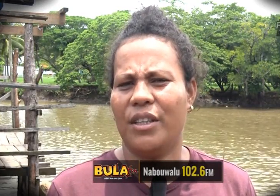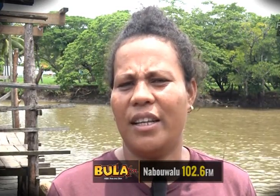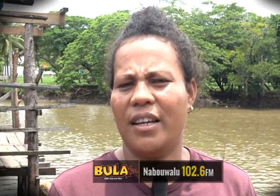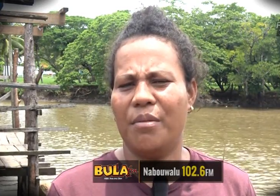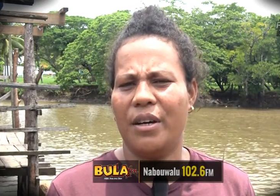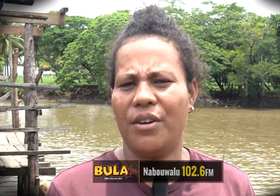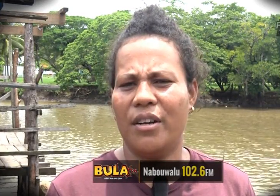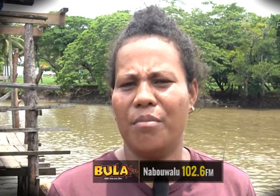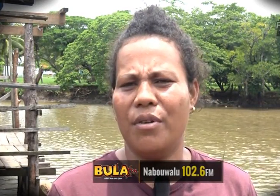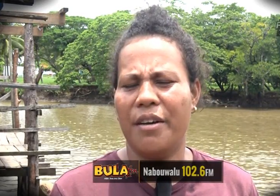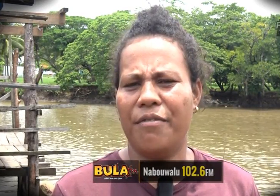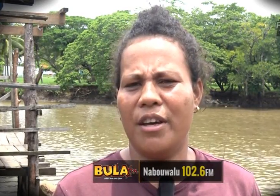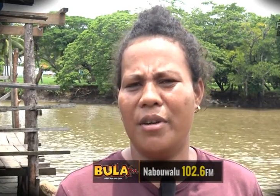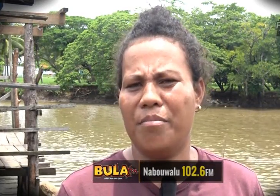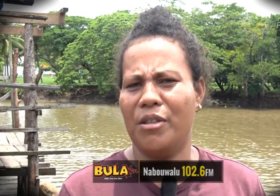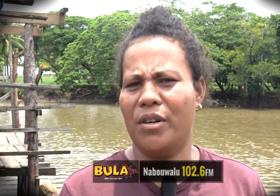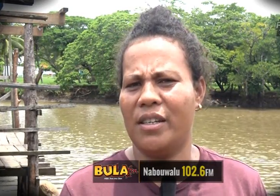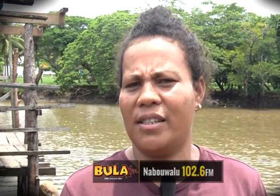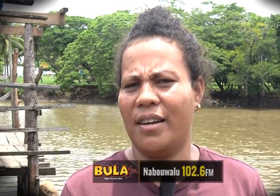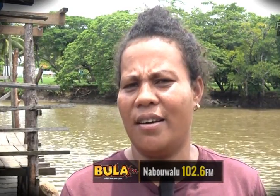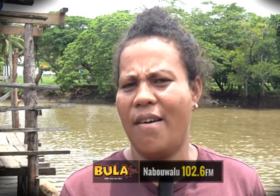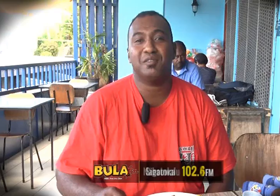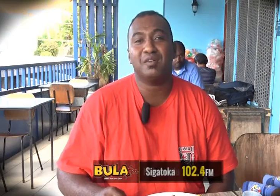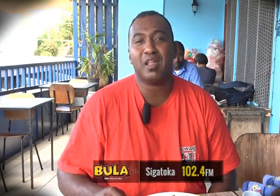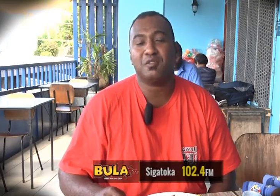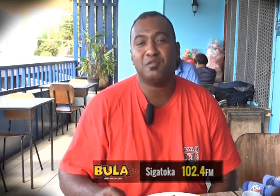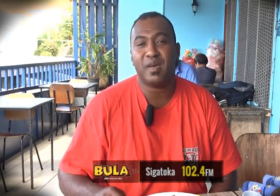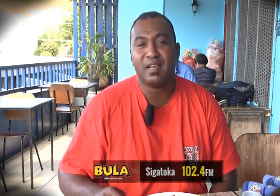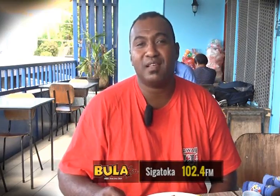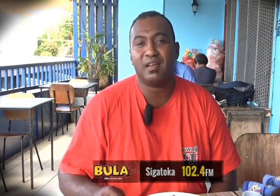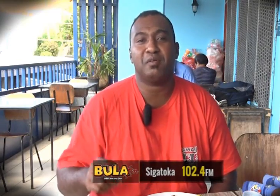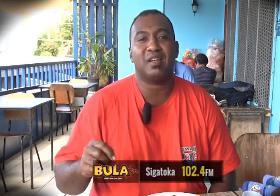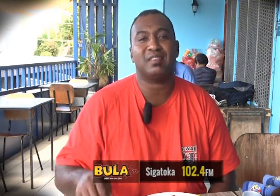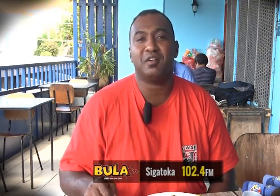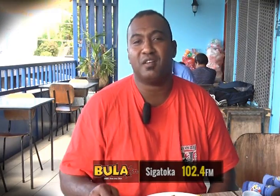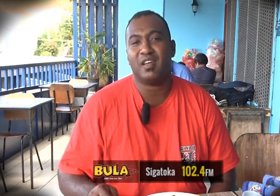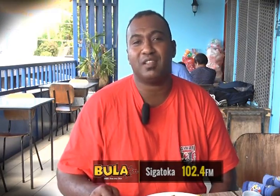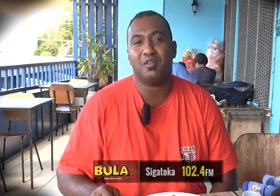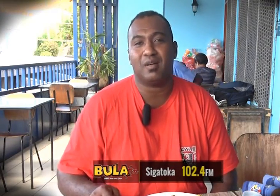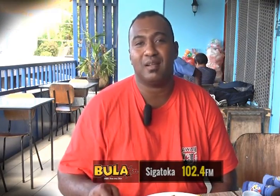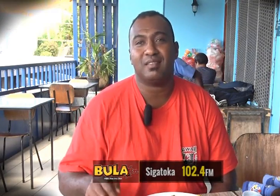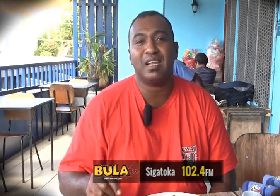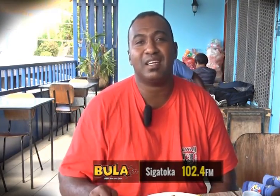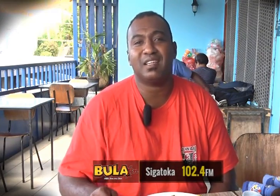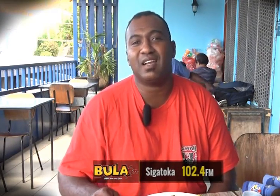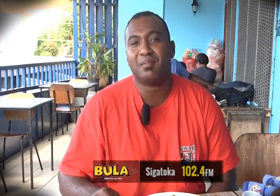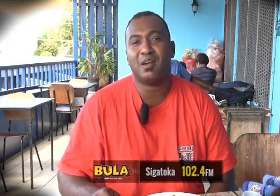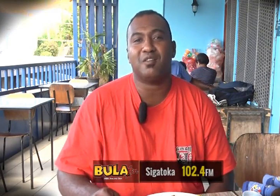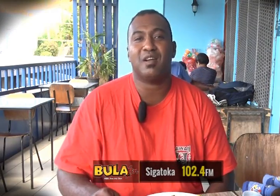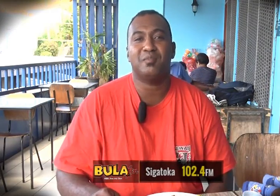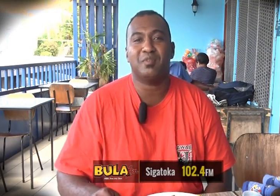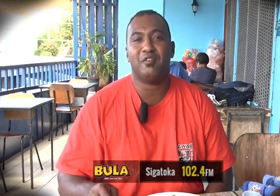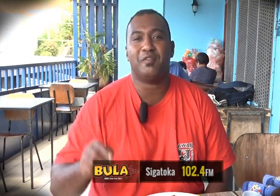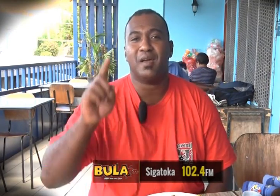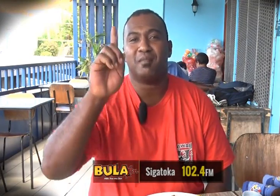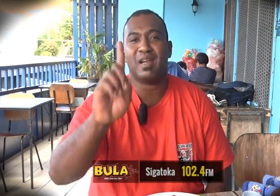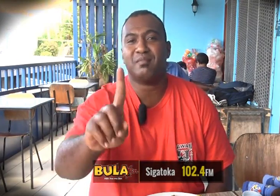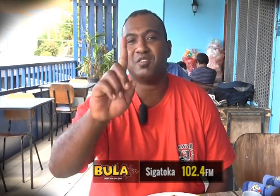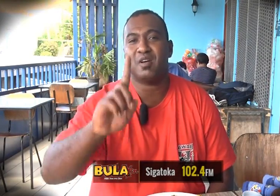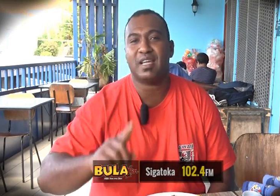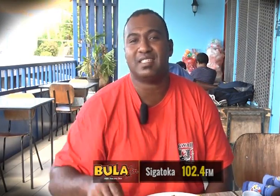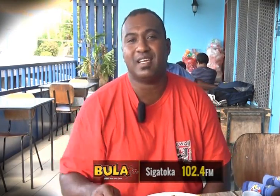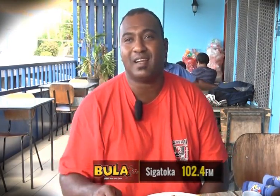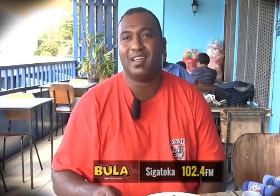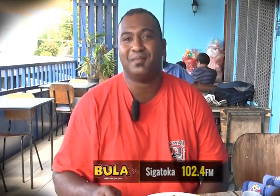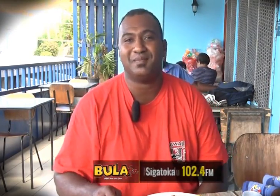e ondo talita no warong na Bula FM namban 2 na sere. Gua do tumeli ako na tao no hinga toka, talita kina na warong na Bula FM,